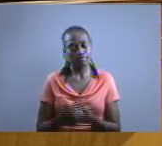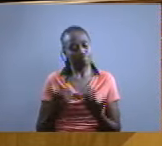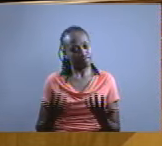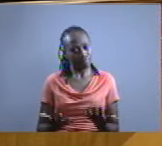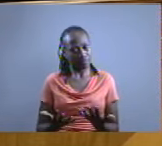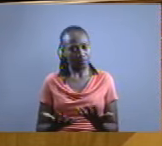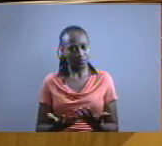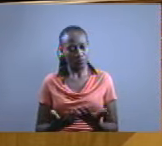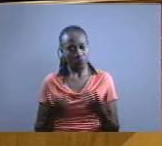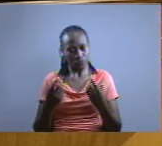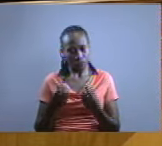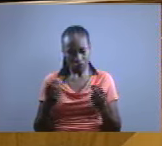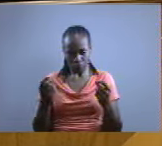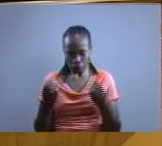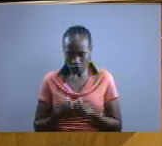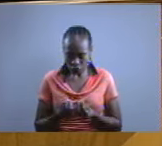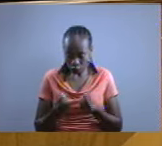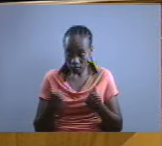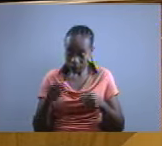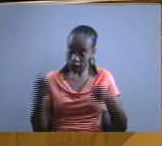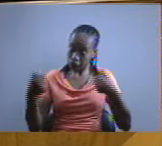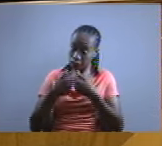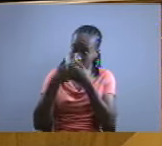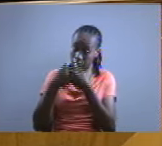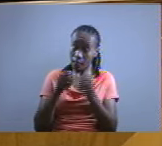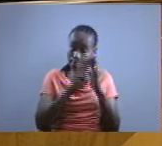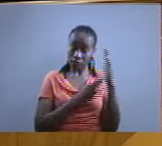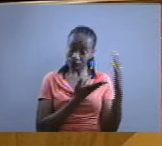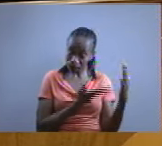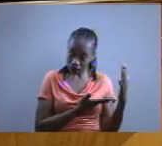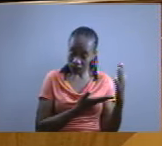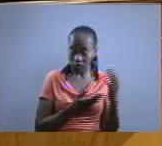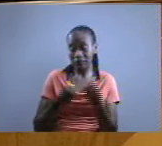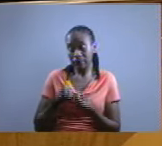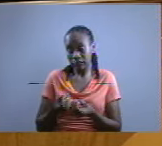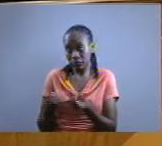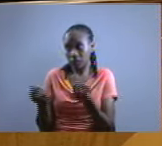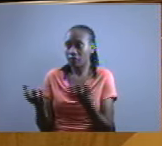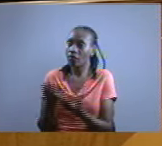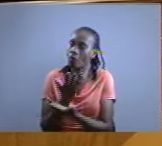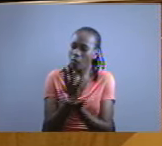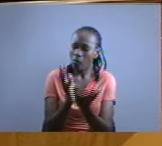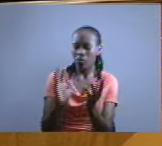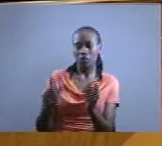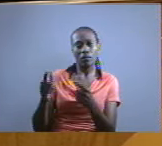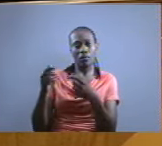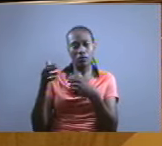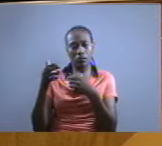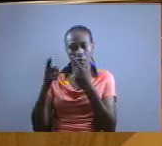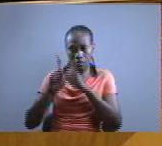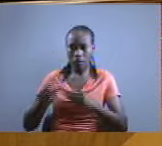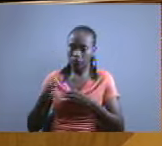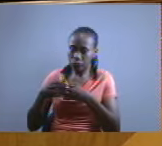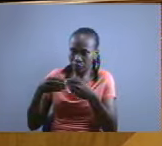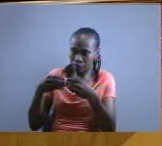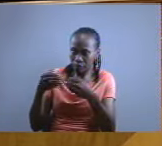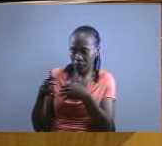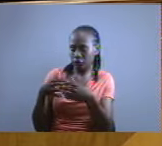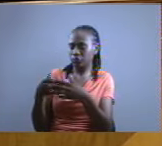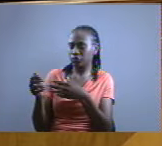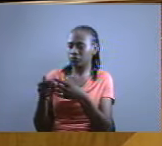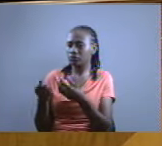these challenges, the bill provides for the establishment of the South African Language Practitioners Council. It sets out